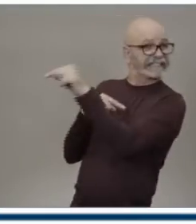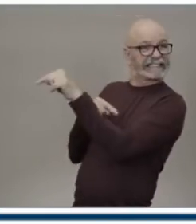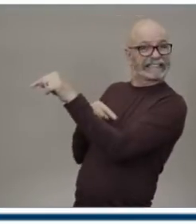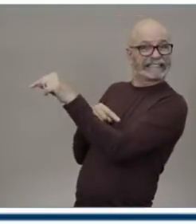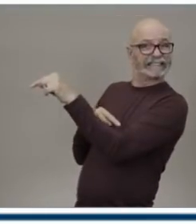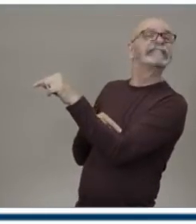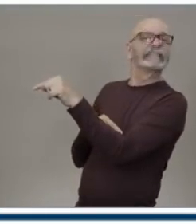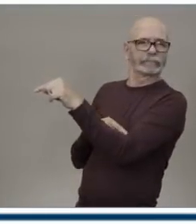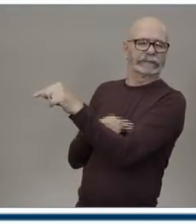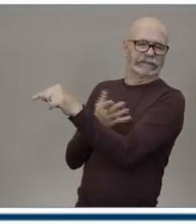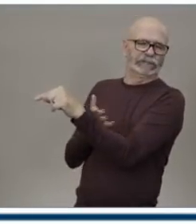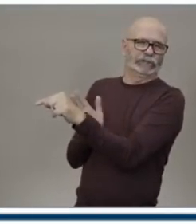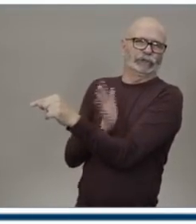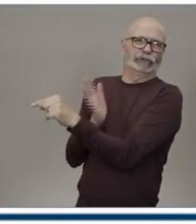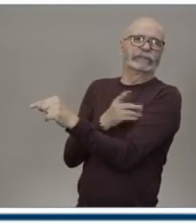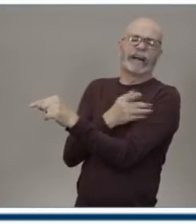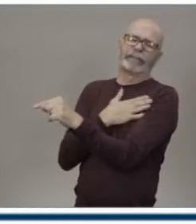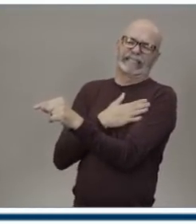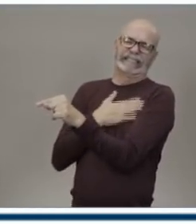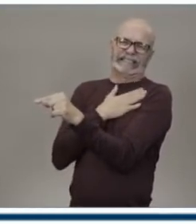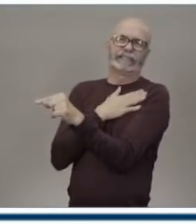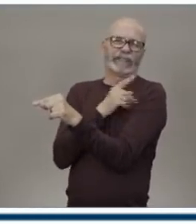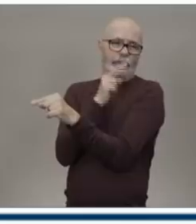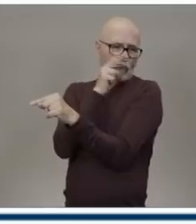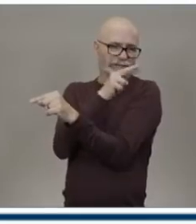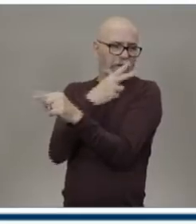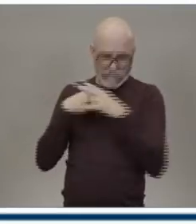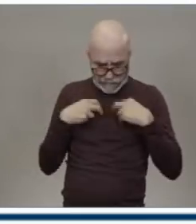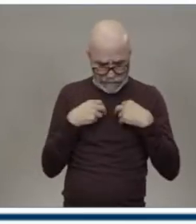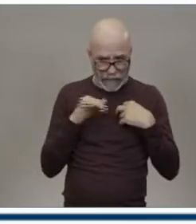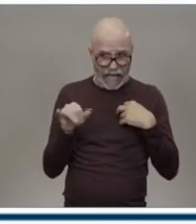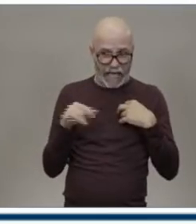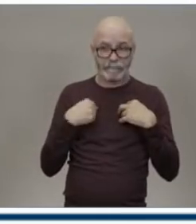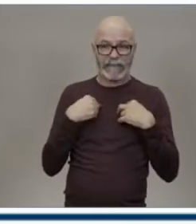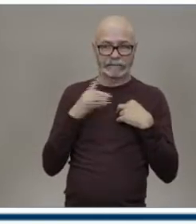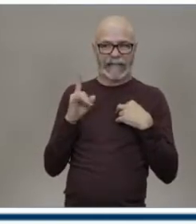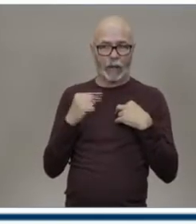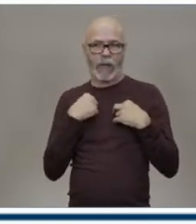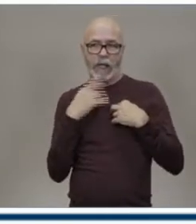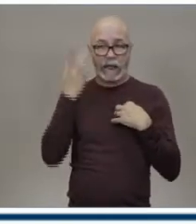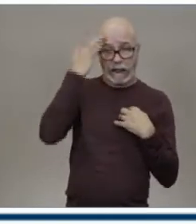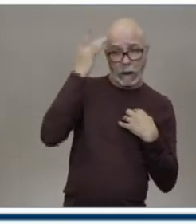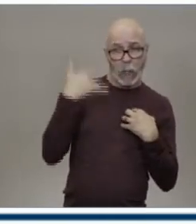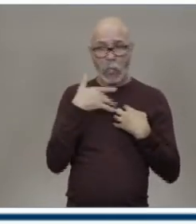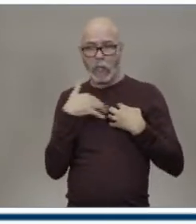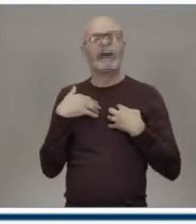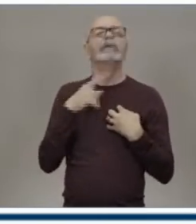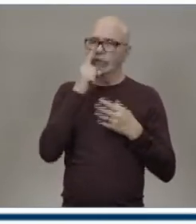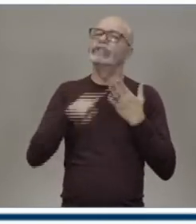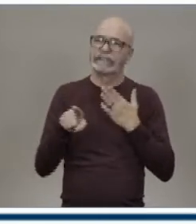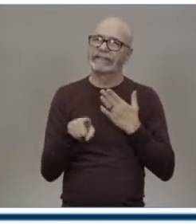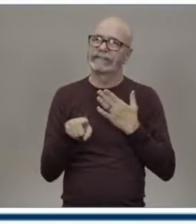time just to know to monitor their symptoms. Next question will go to Pat Healy with the Laker.